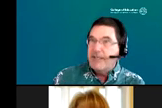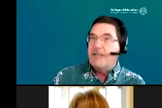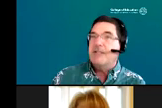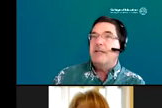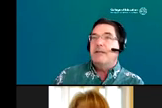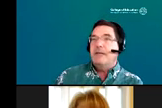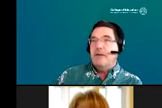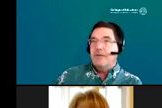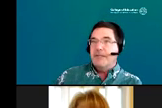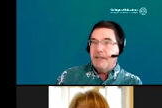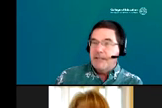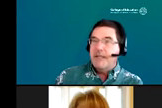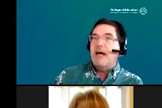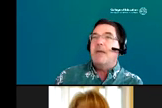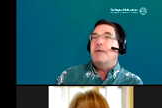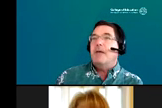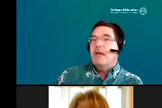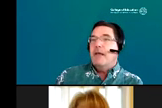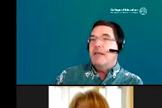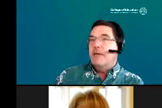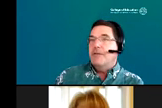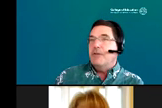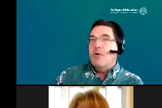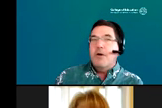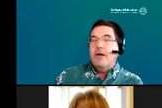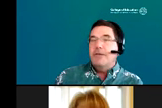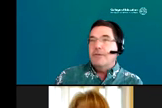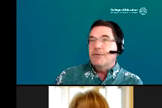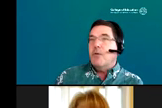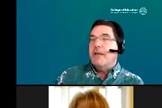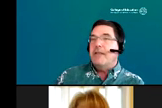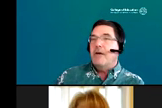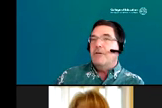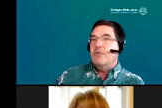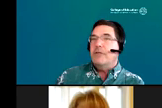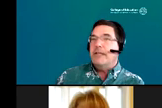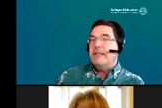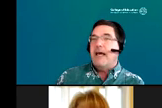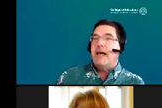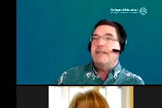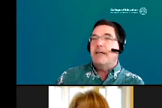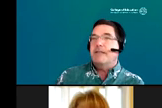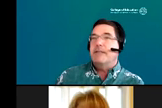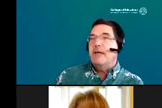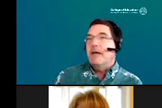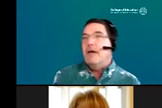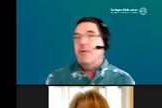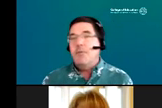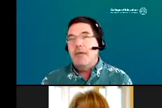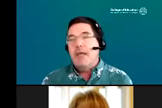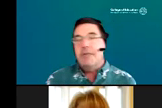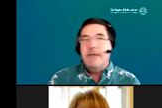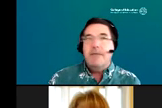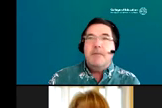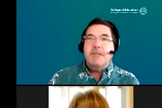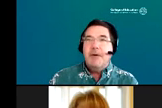this session? It's at this time. And then here's the URL. So it's all right there. It's real easy to access. You'll be